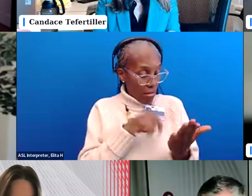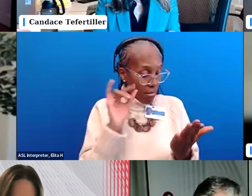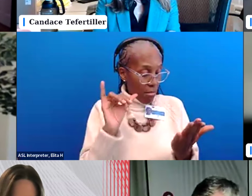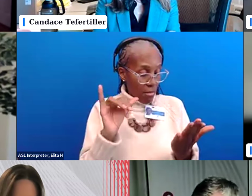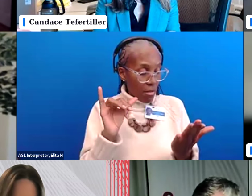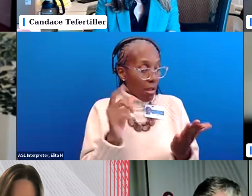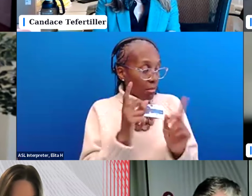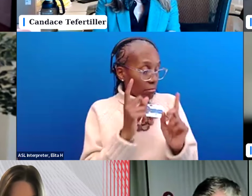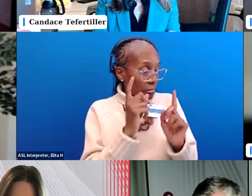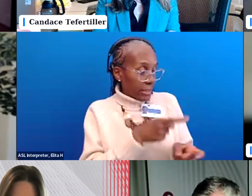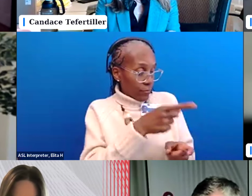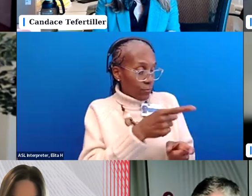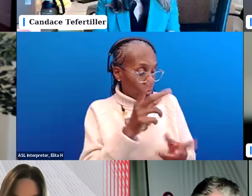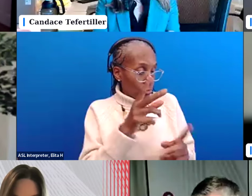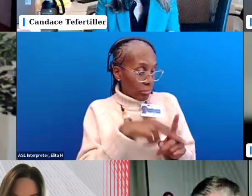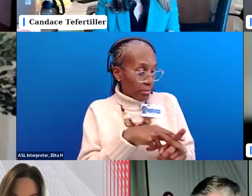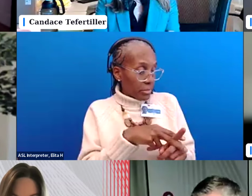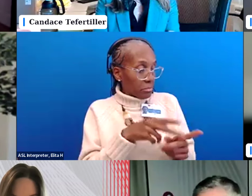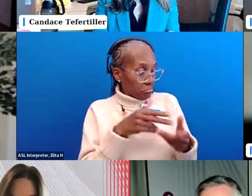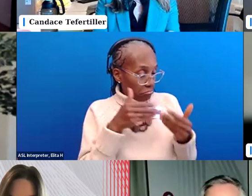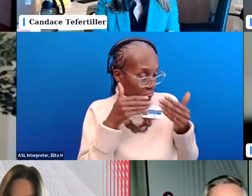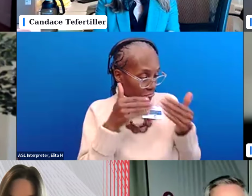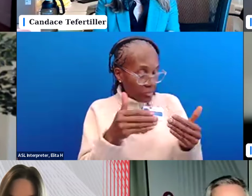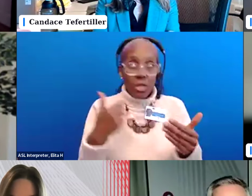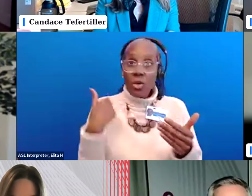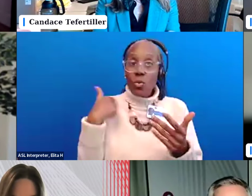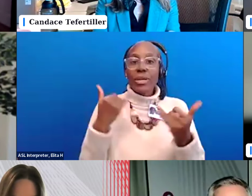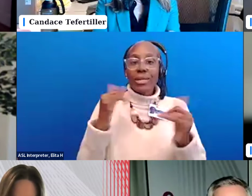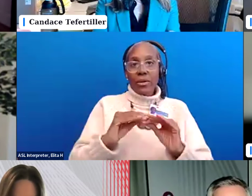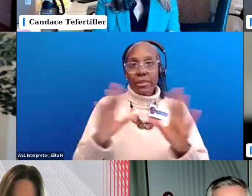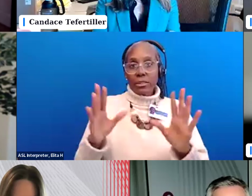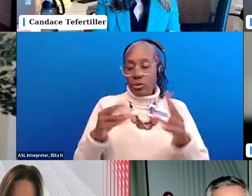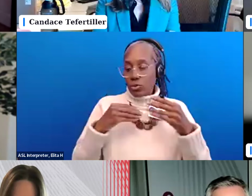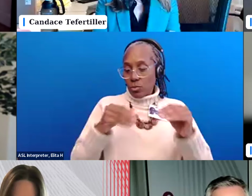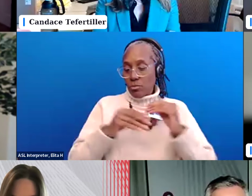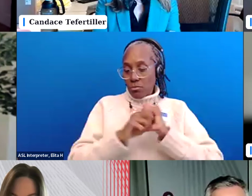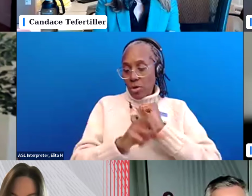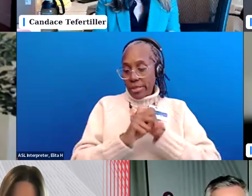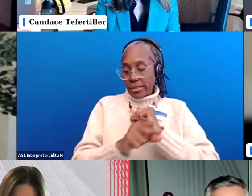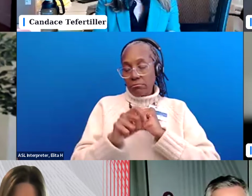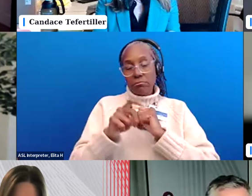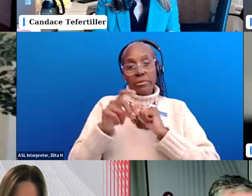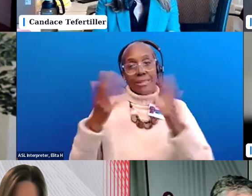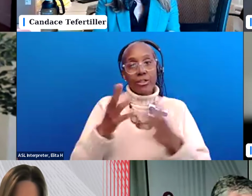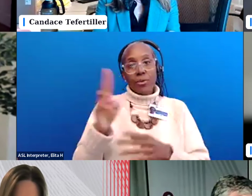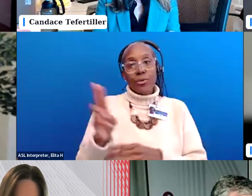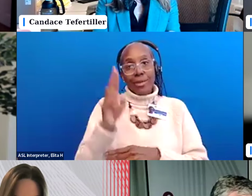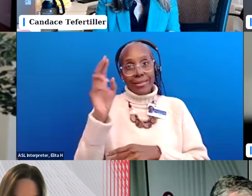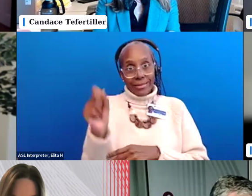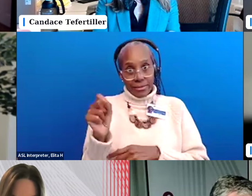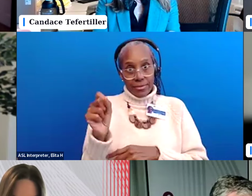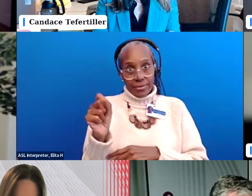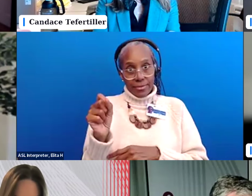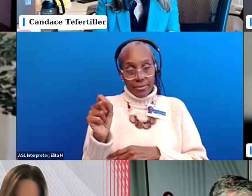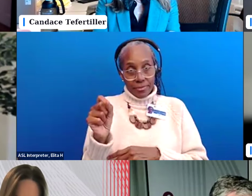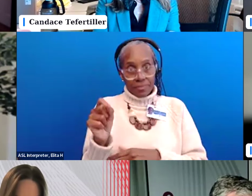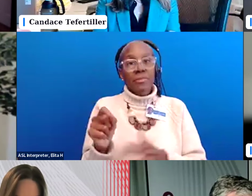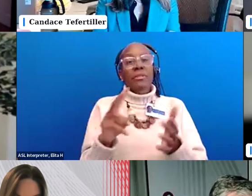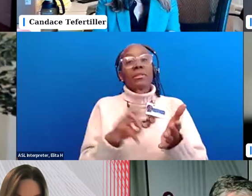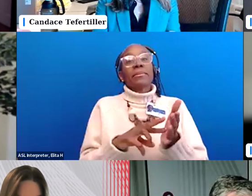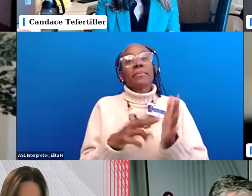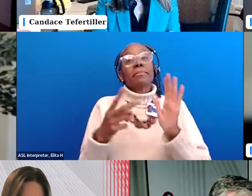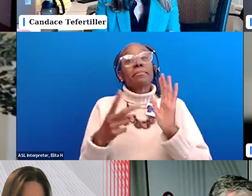they grant us this application, which means that we are now cleared to market the device in the United States. And this is